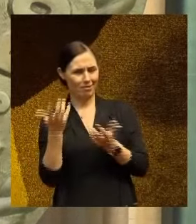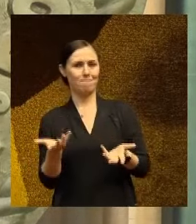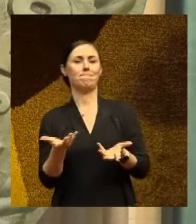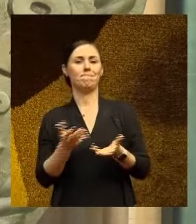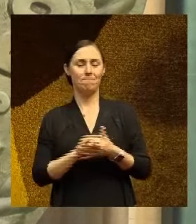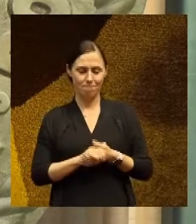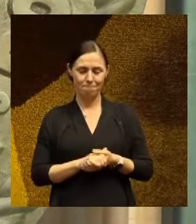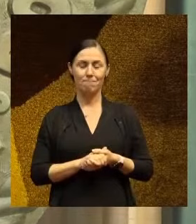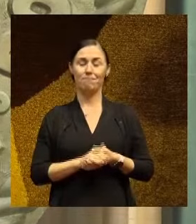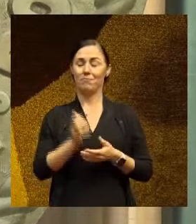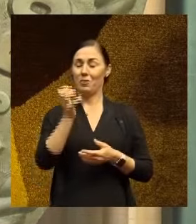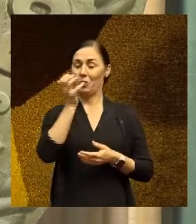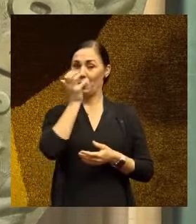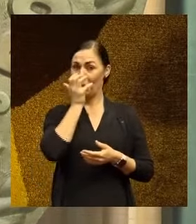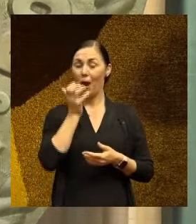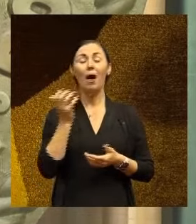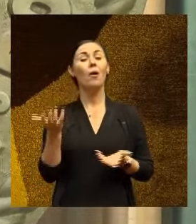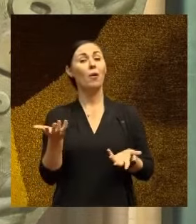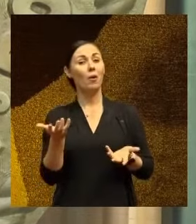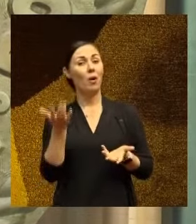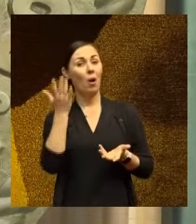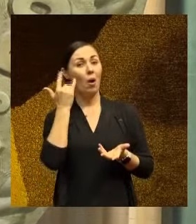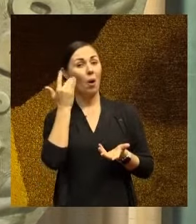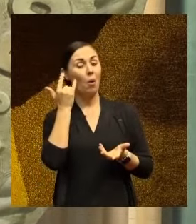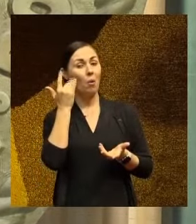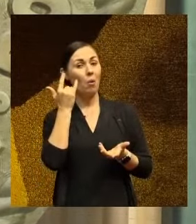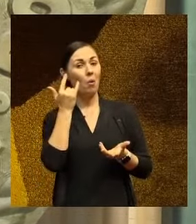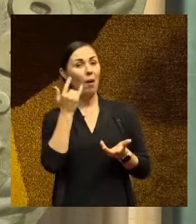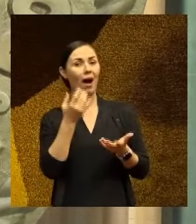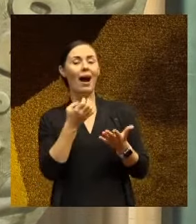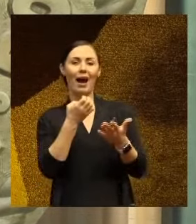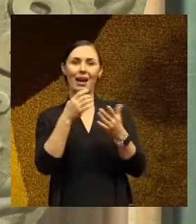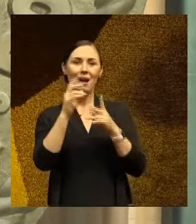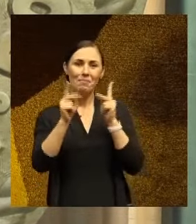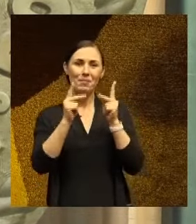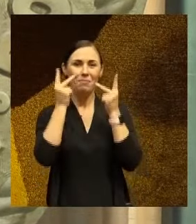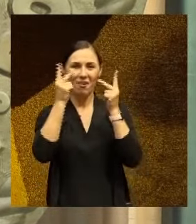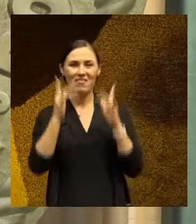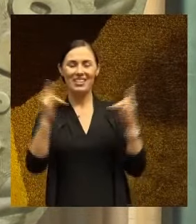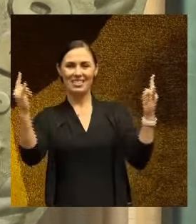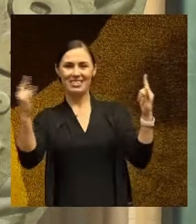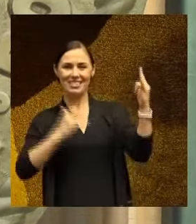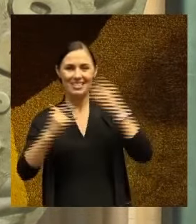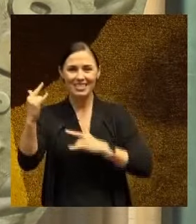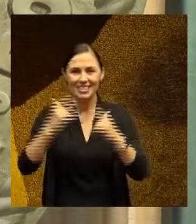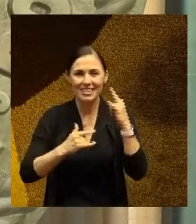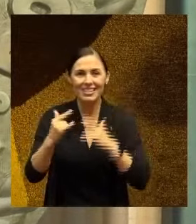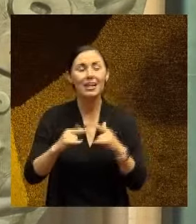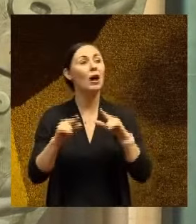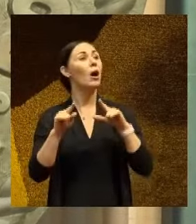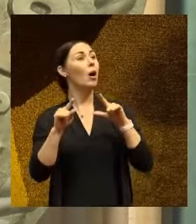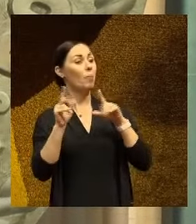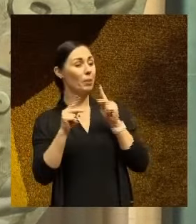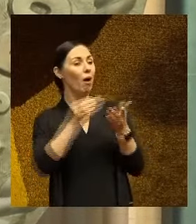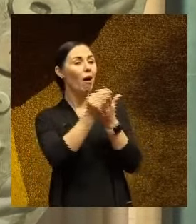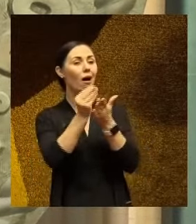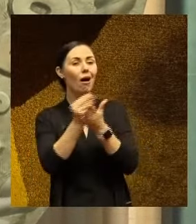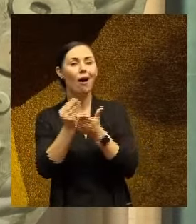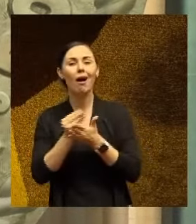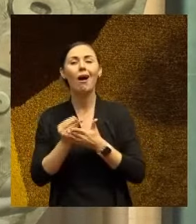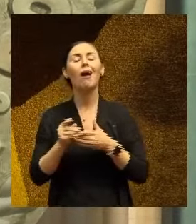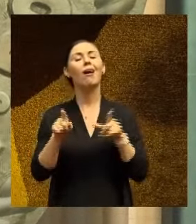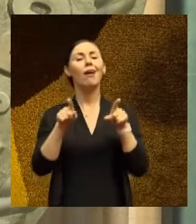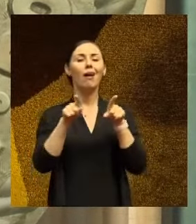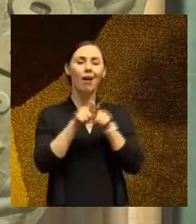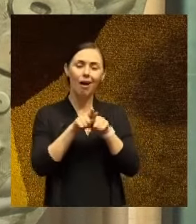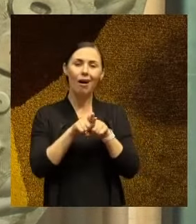direct reflection of the rebound in visitor arrivals, increased consumer spending, and the growing strength of